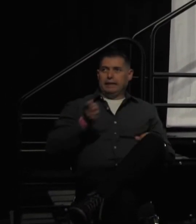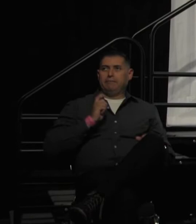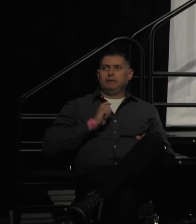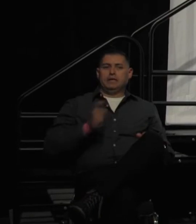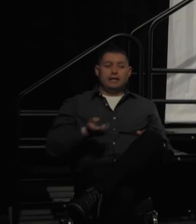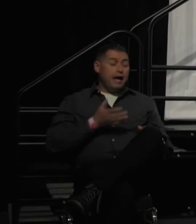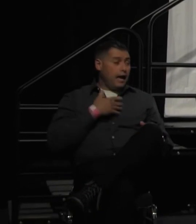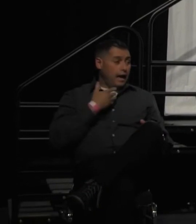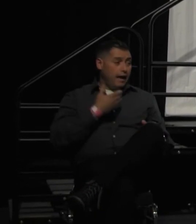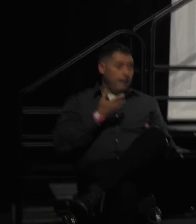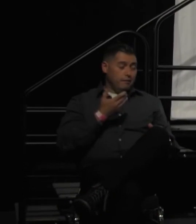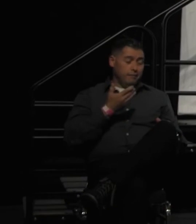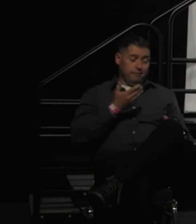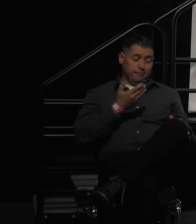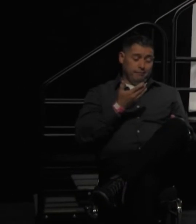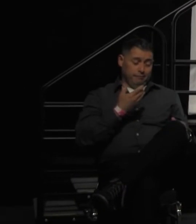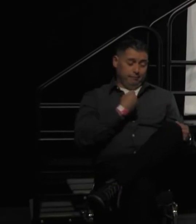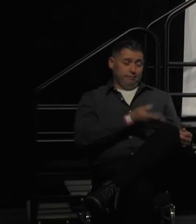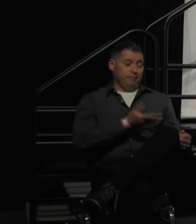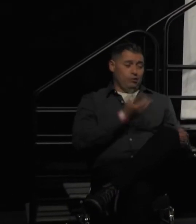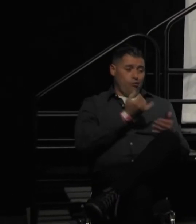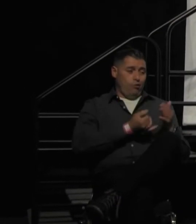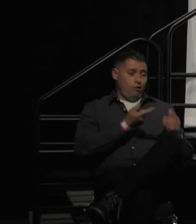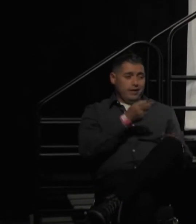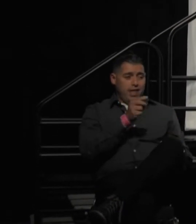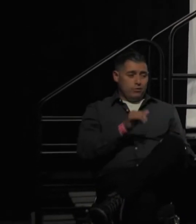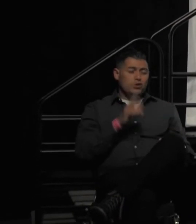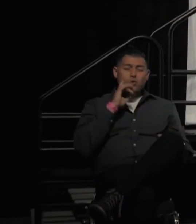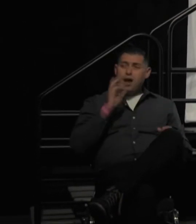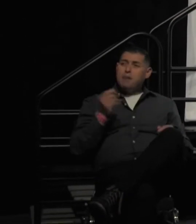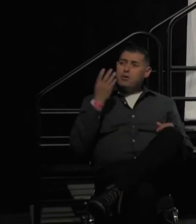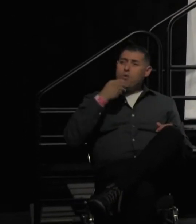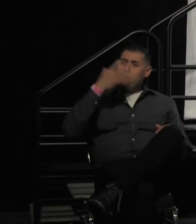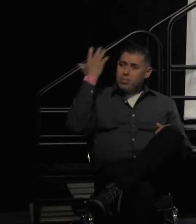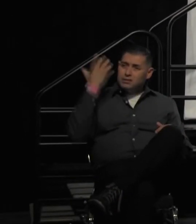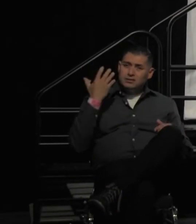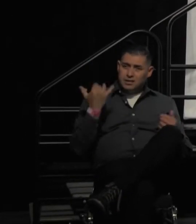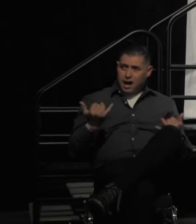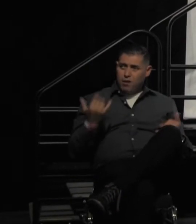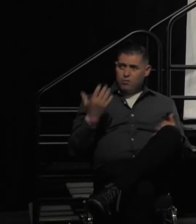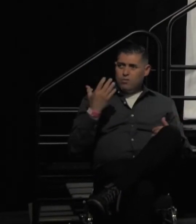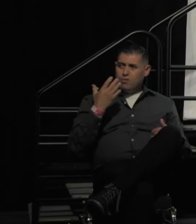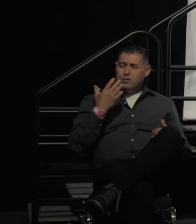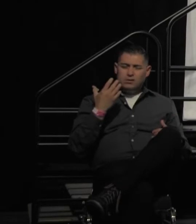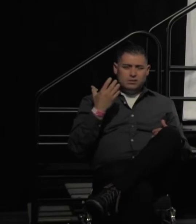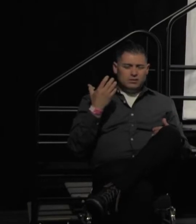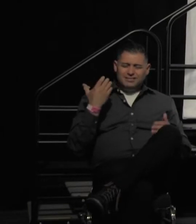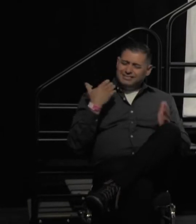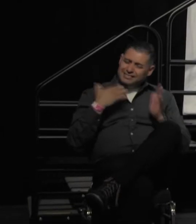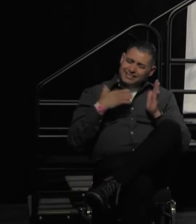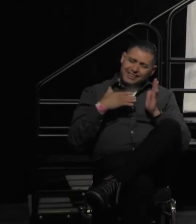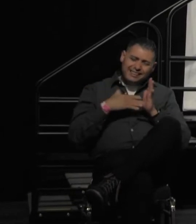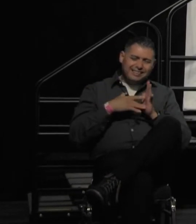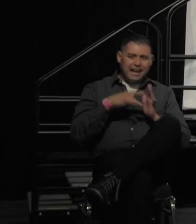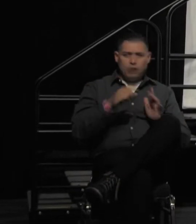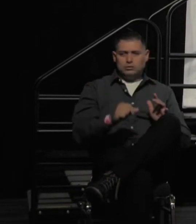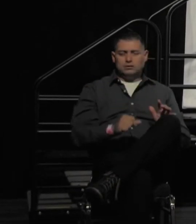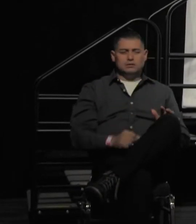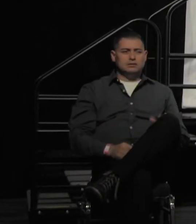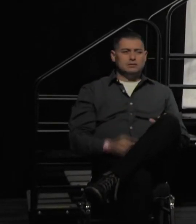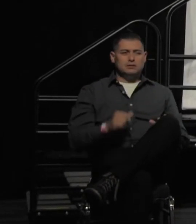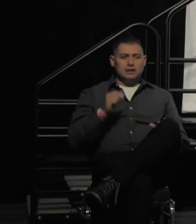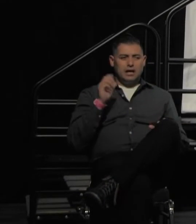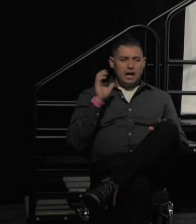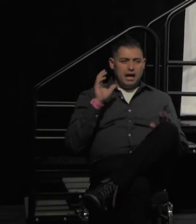at the art gallery. You know how many homeless there are? No, thousands. Yeah. Really? I could fill